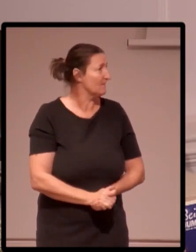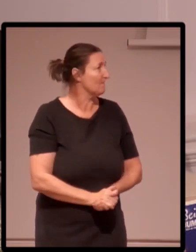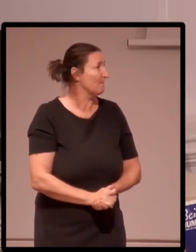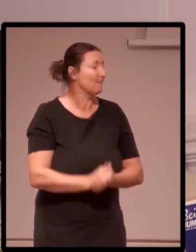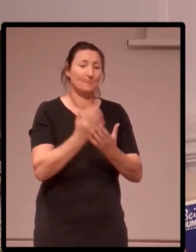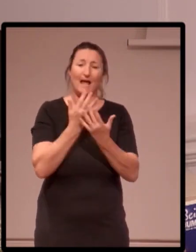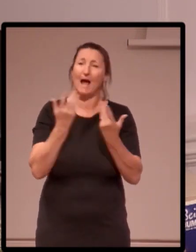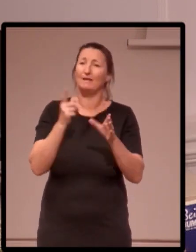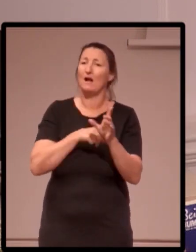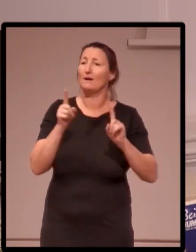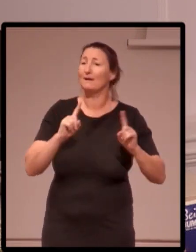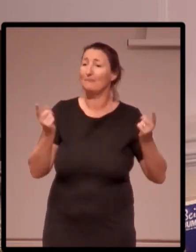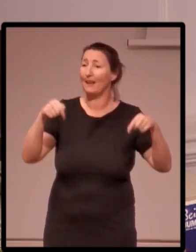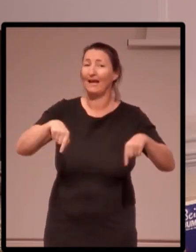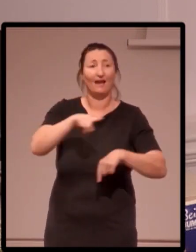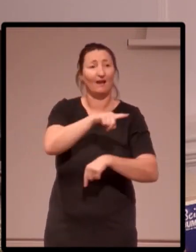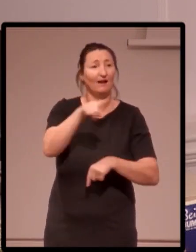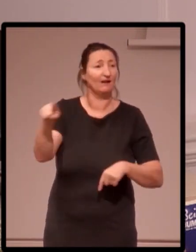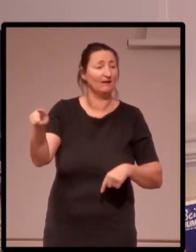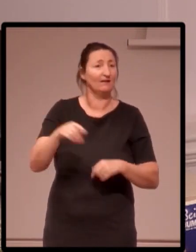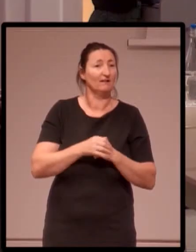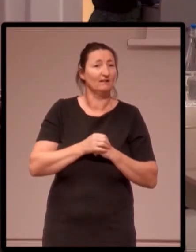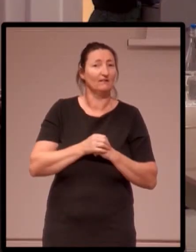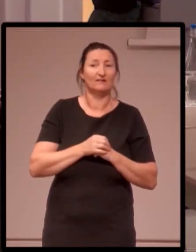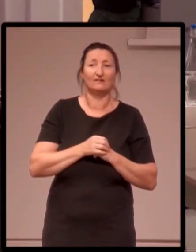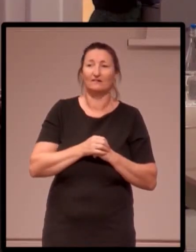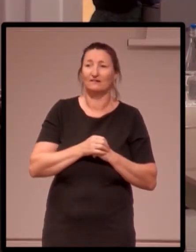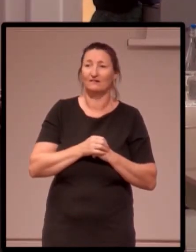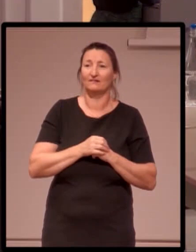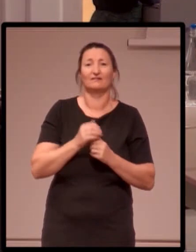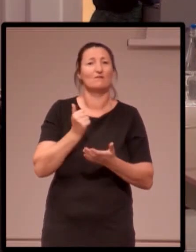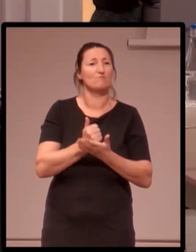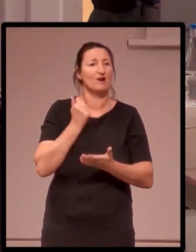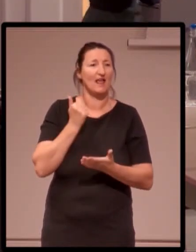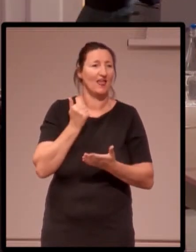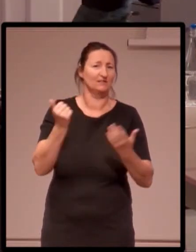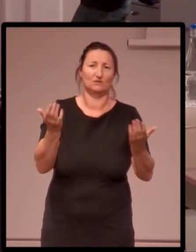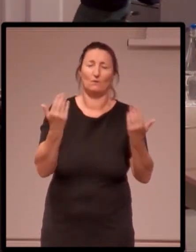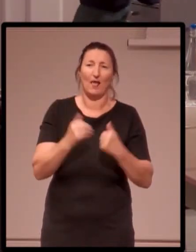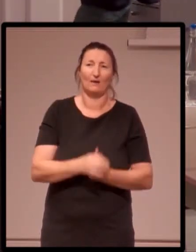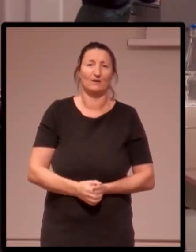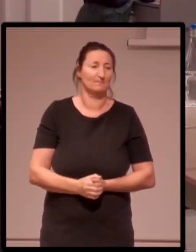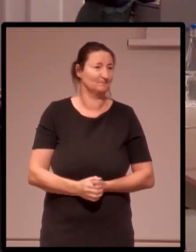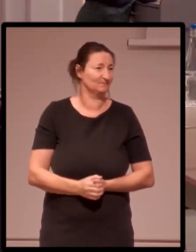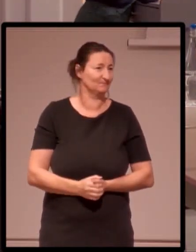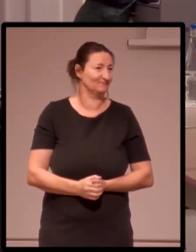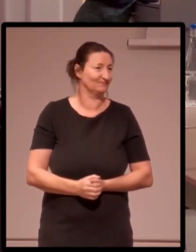young people have we got that have come along because we're talking about young people's voice? Excellent, so you're so welcome.